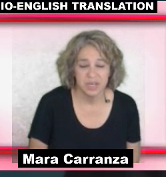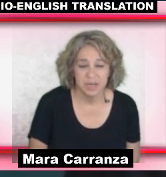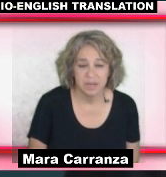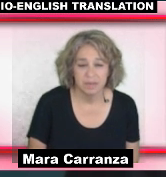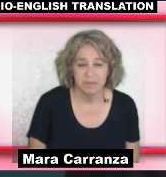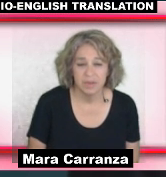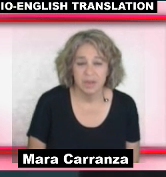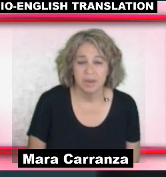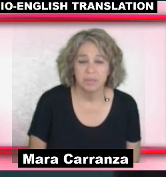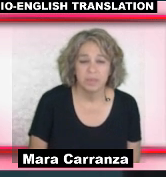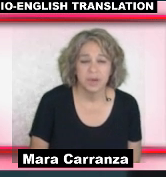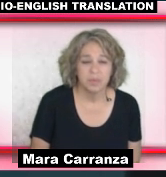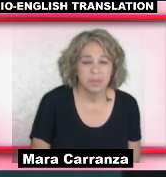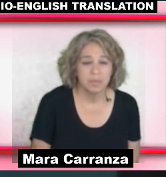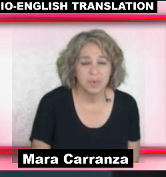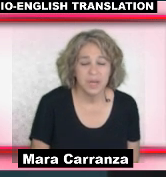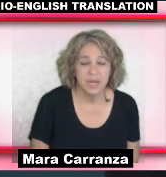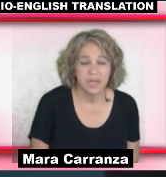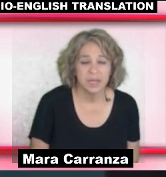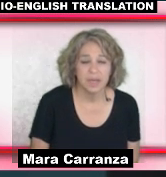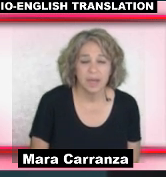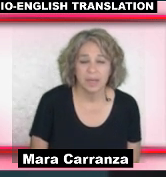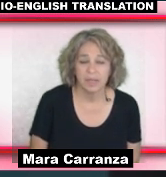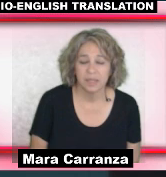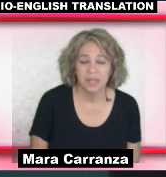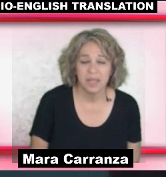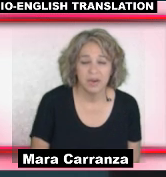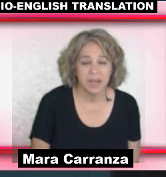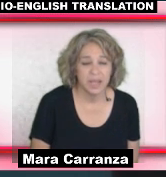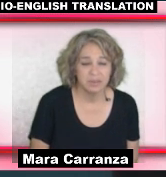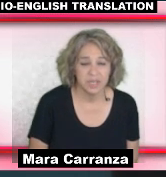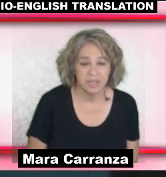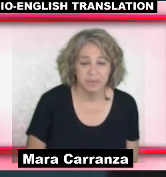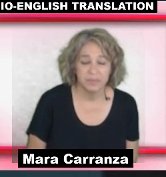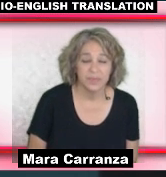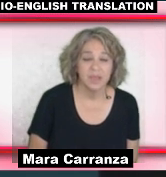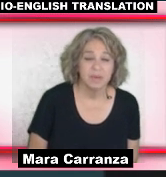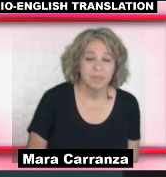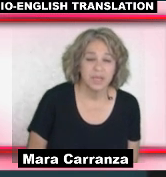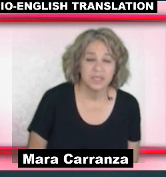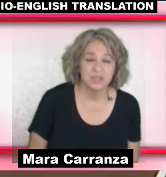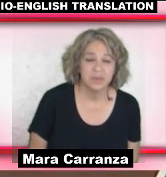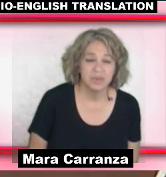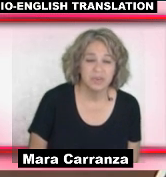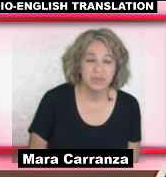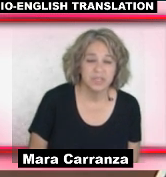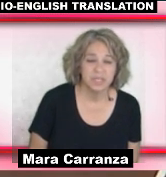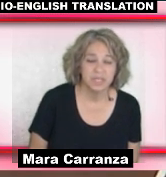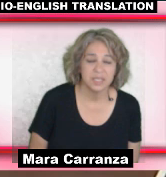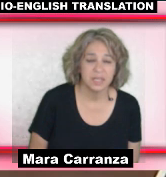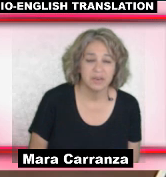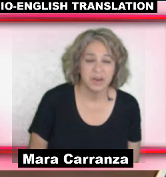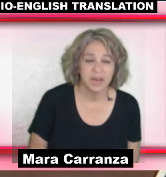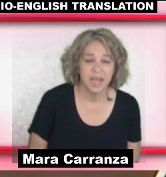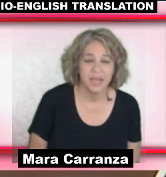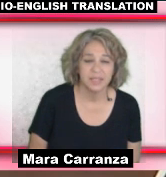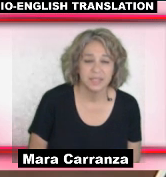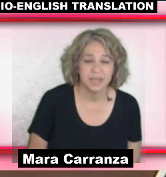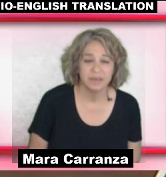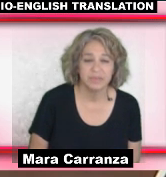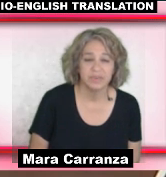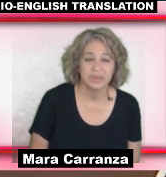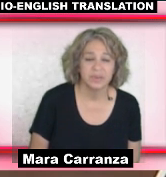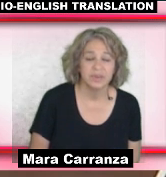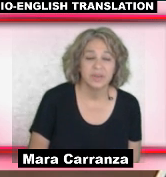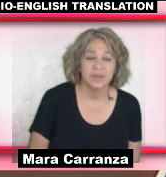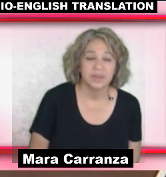education. Pero necesitamos cuentas but claras. We need clear accounting que están en because there are universities that are in hands of